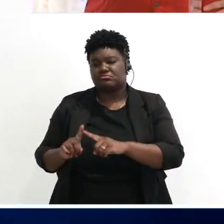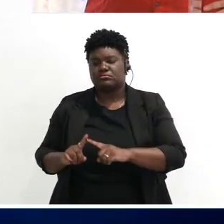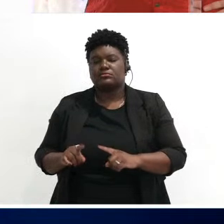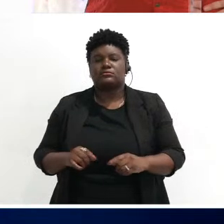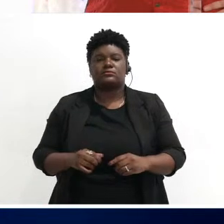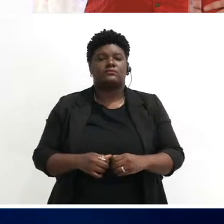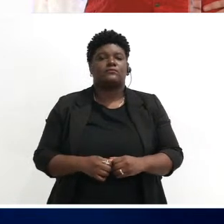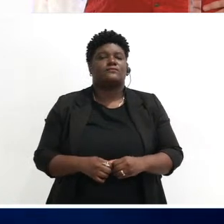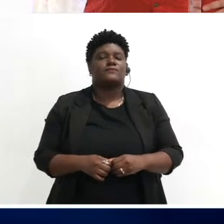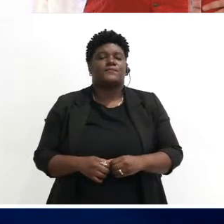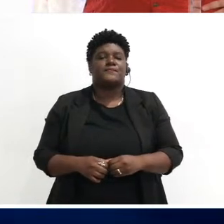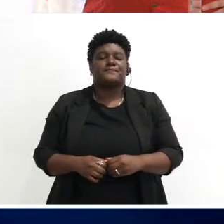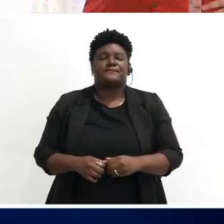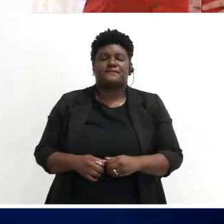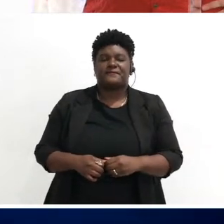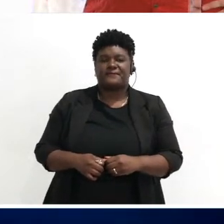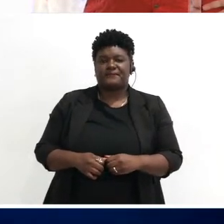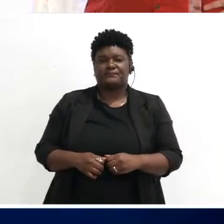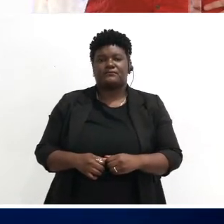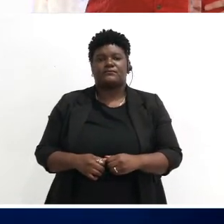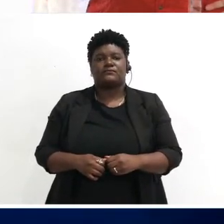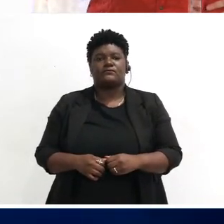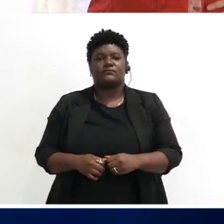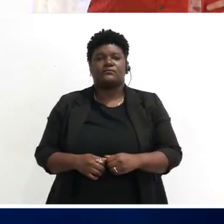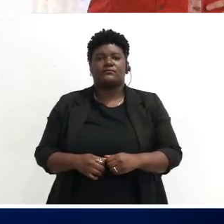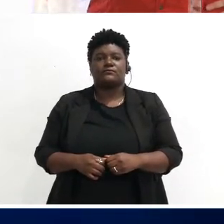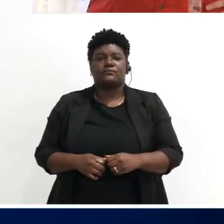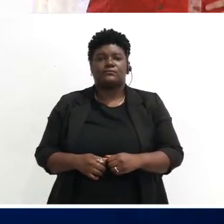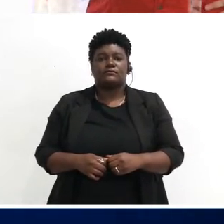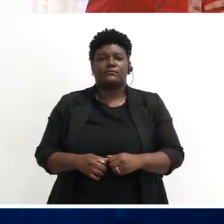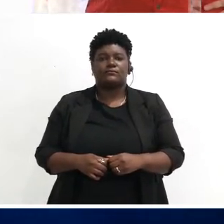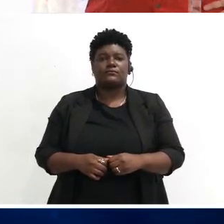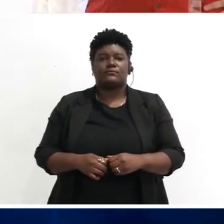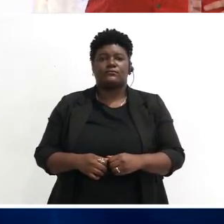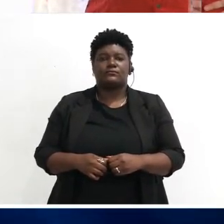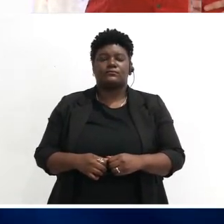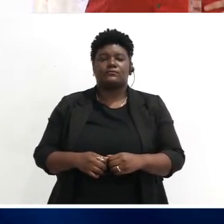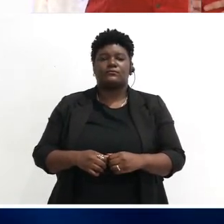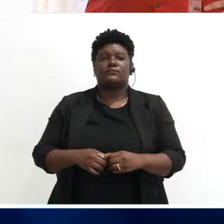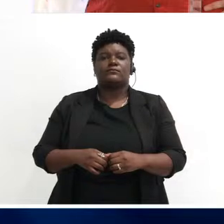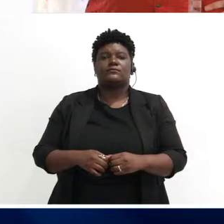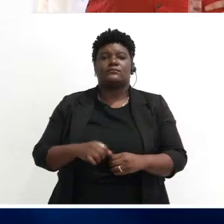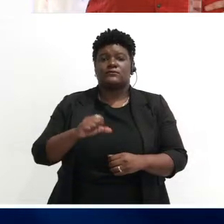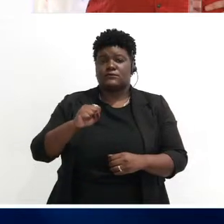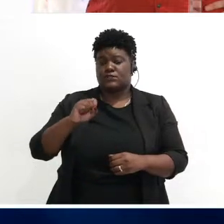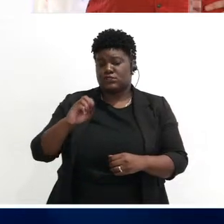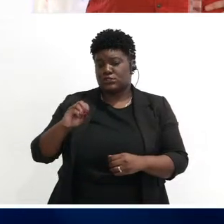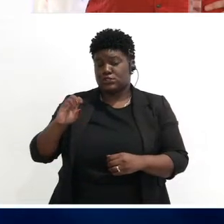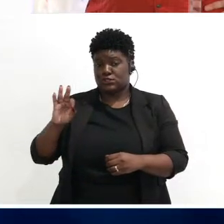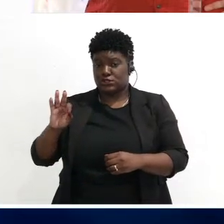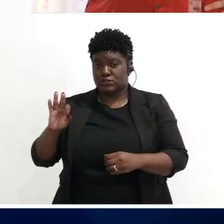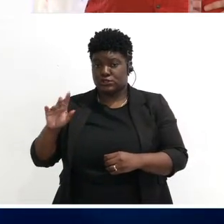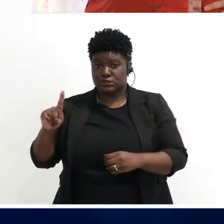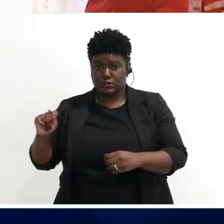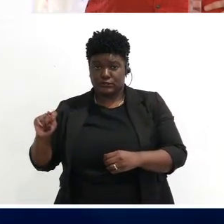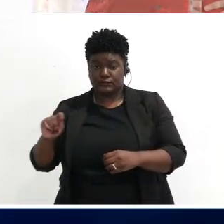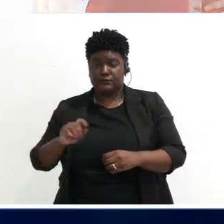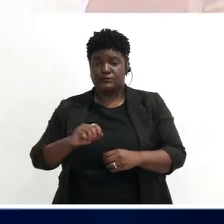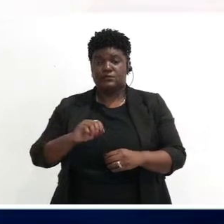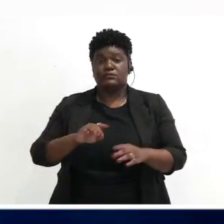And then SAW and BAW filters, so these use also MEMS processing, and you'll see